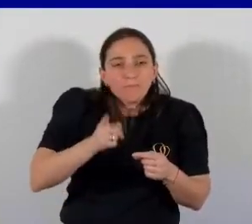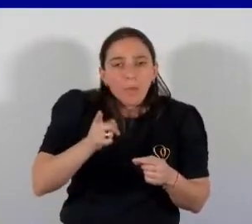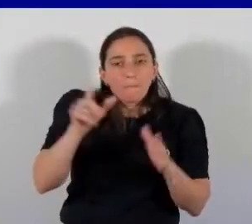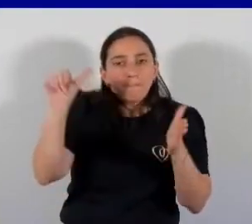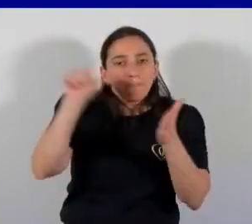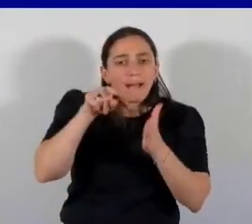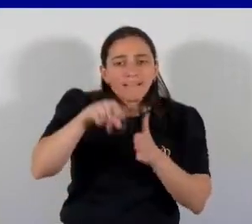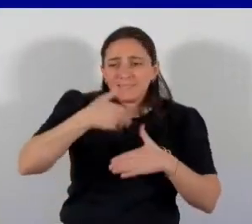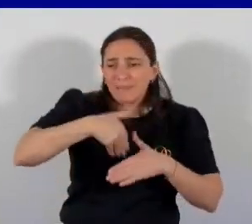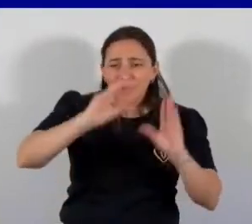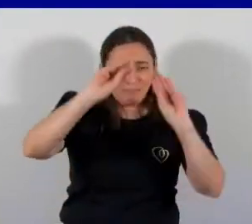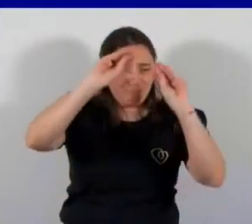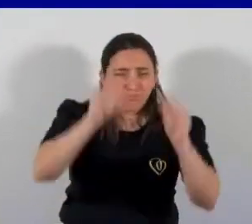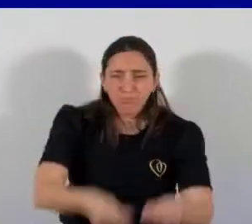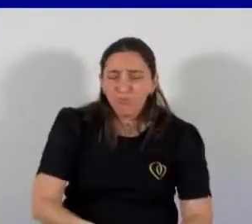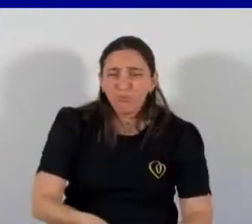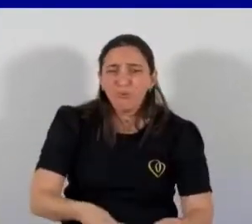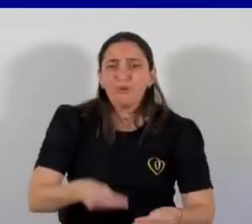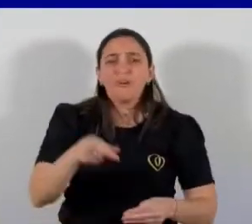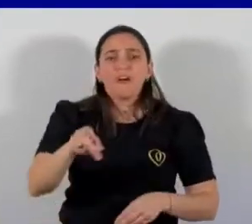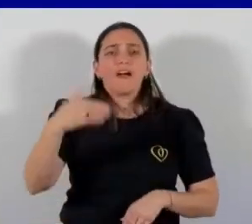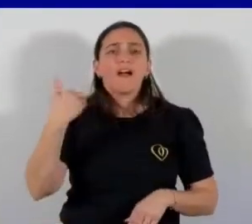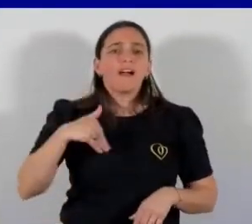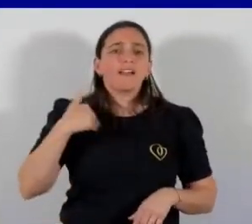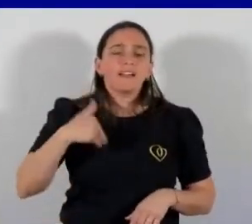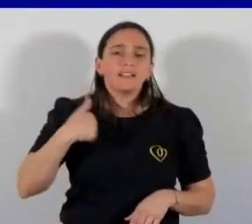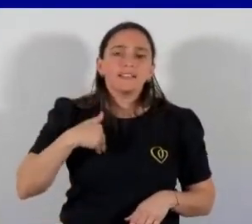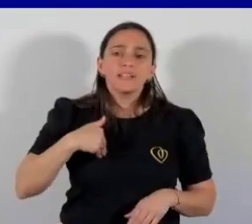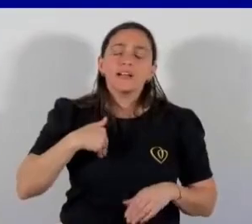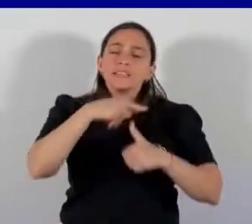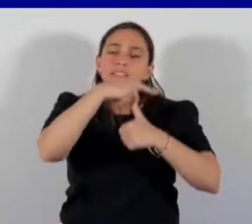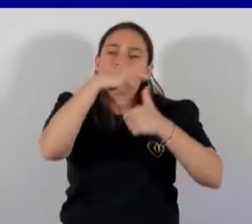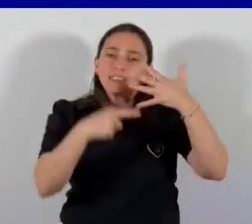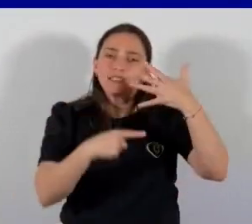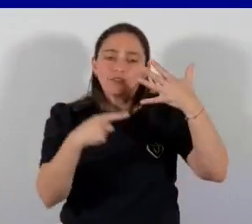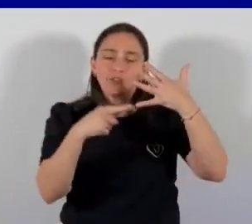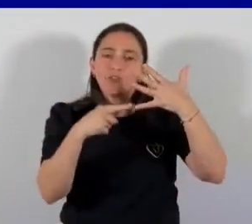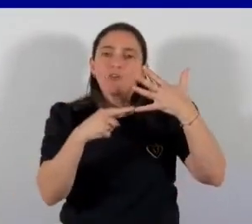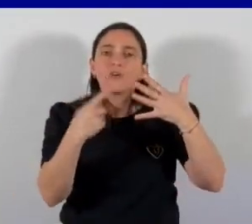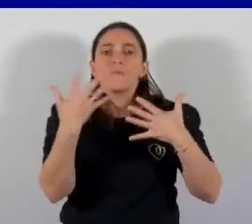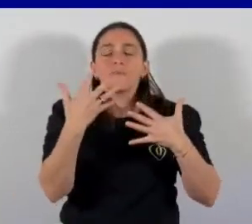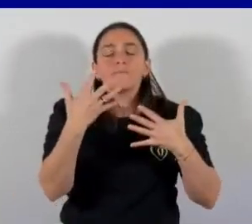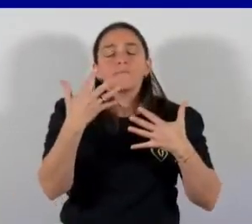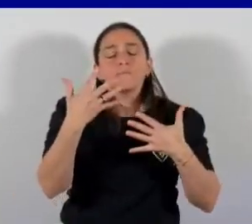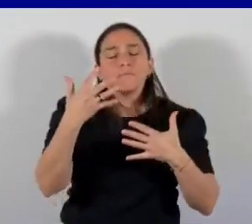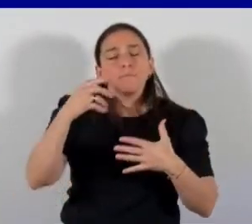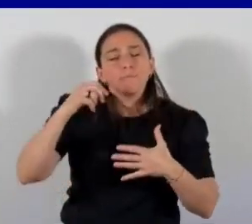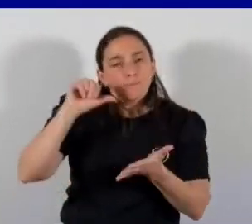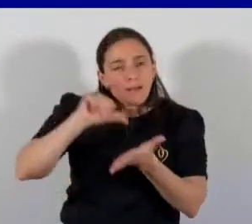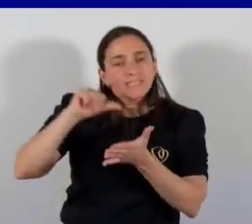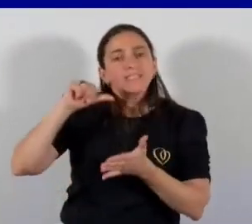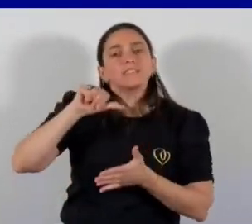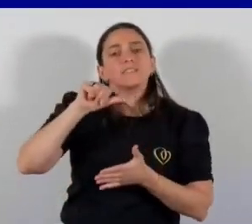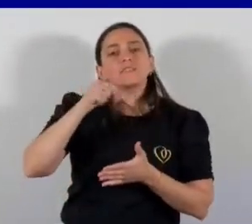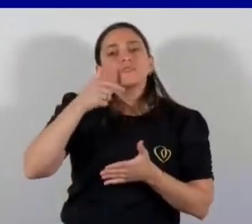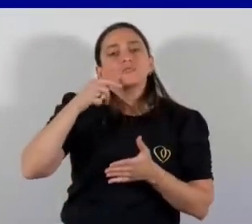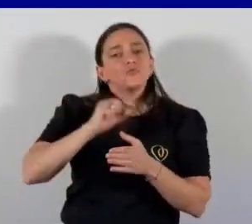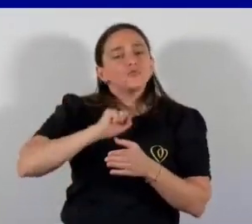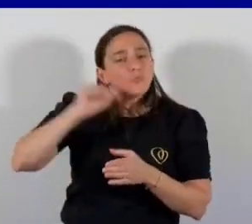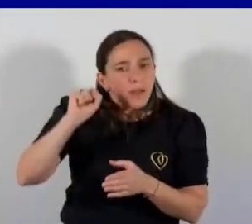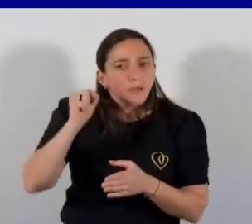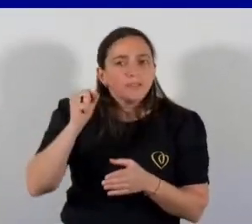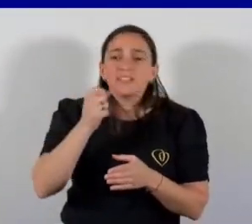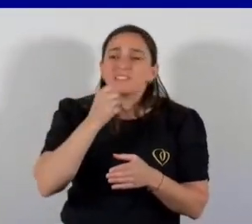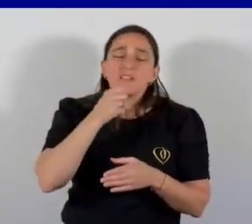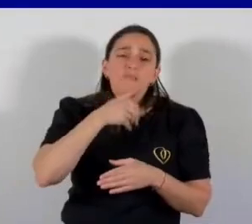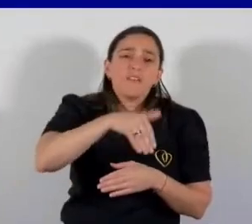have a surplus in the financial line. Therefore, sooner or later, the interest rate is going to collapse más tarde o because the